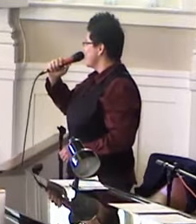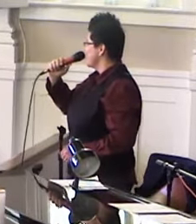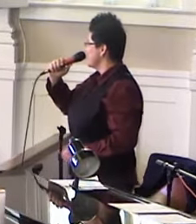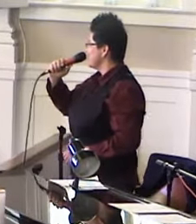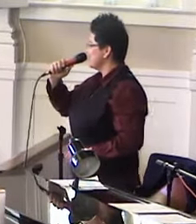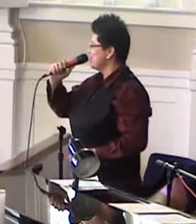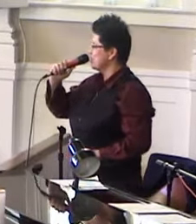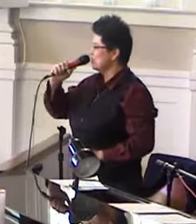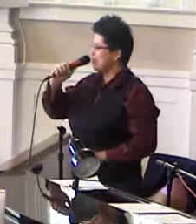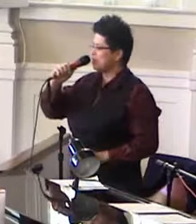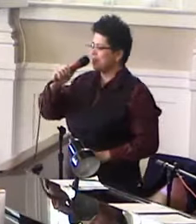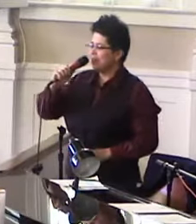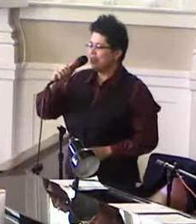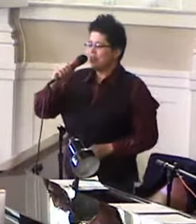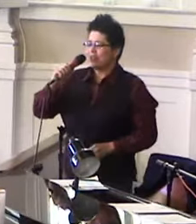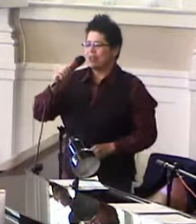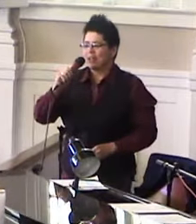now.